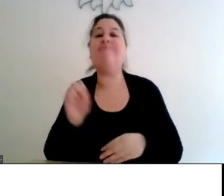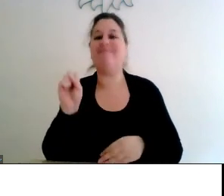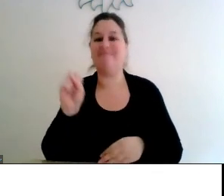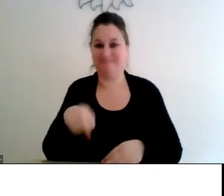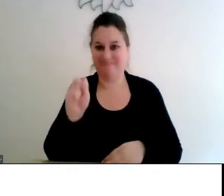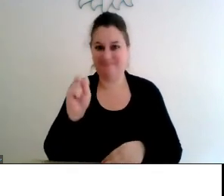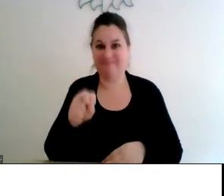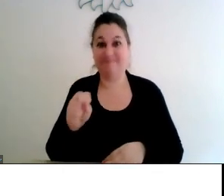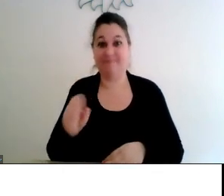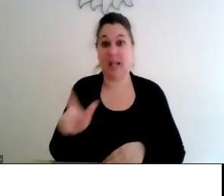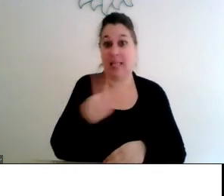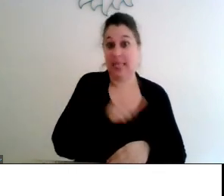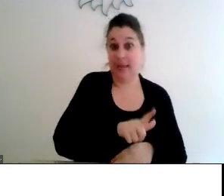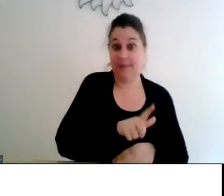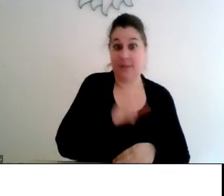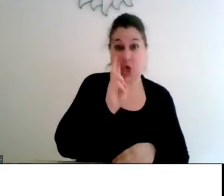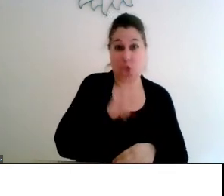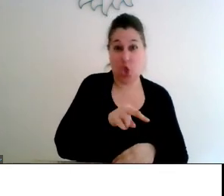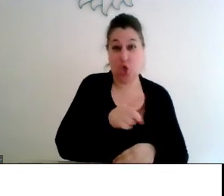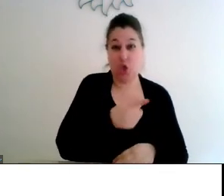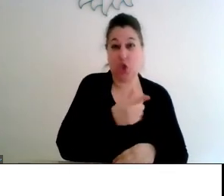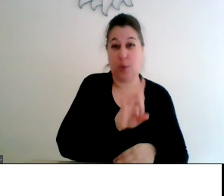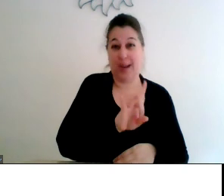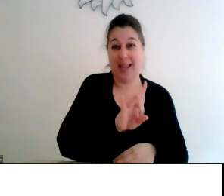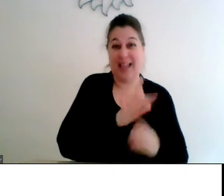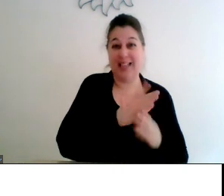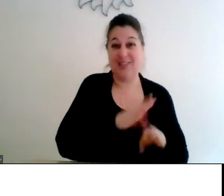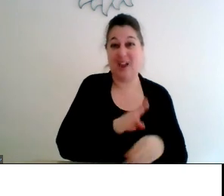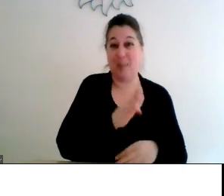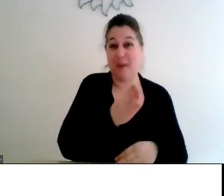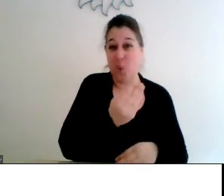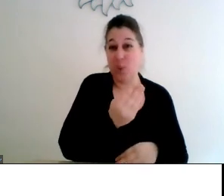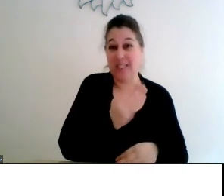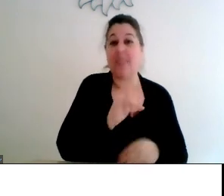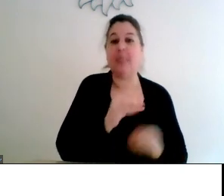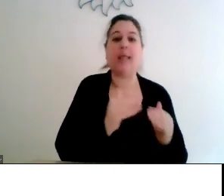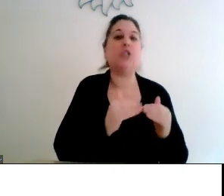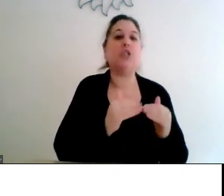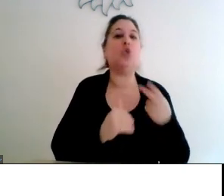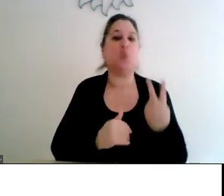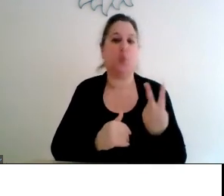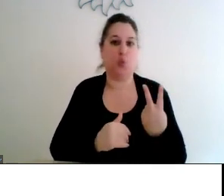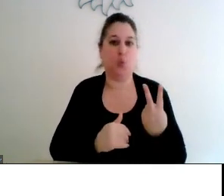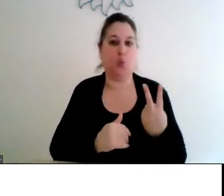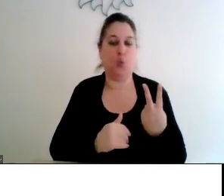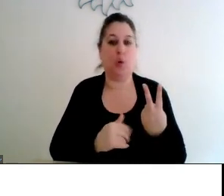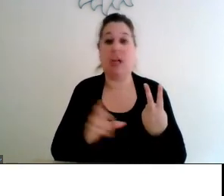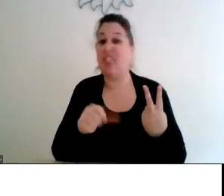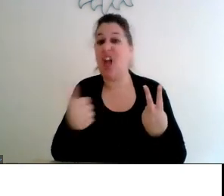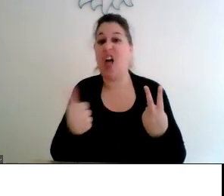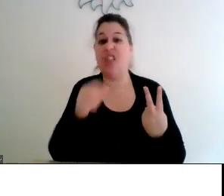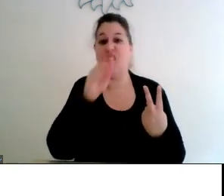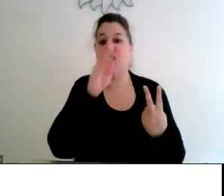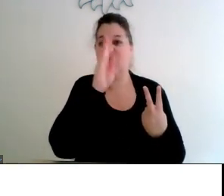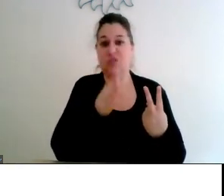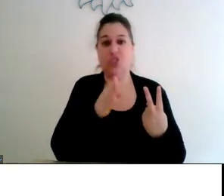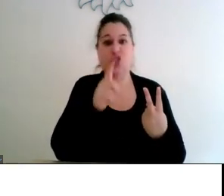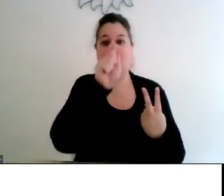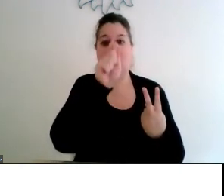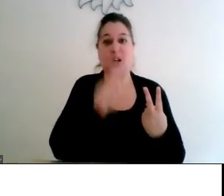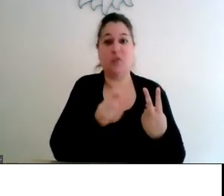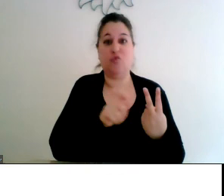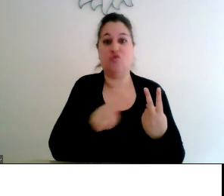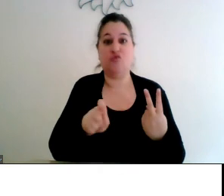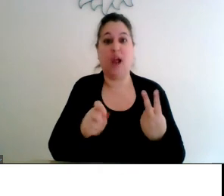by 14 is 2. Now bring everything down. Times 2 minus 3. Okay, now